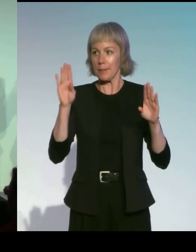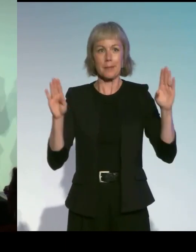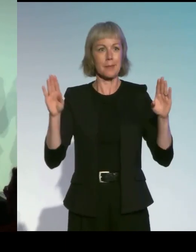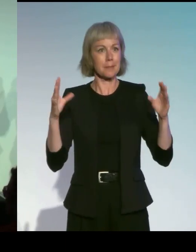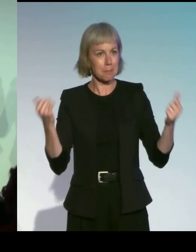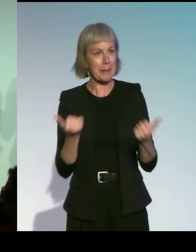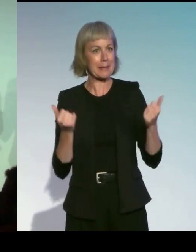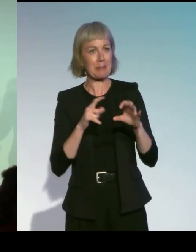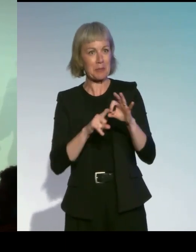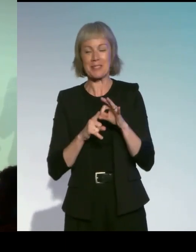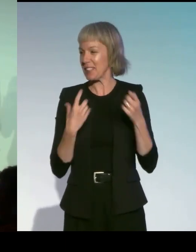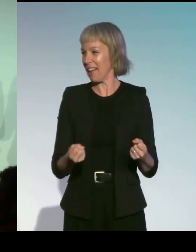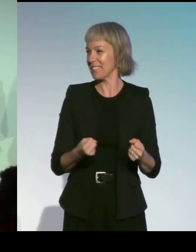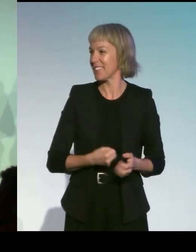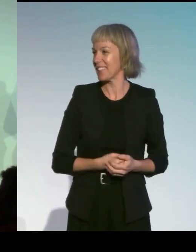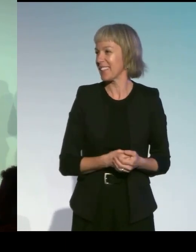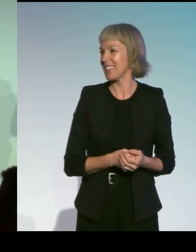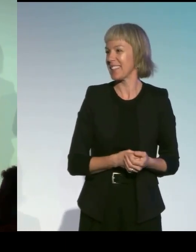sorry, I can't.